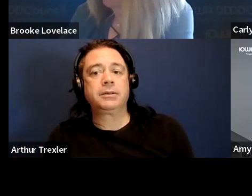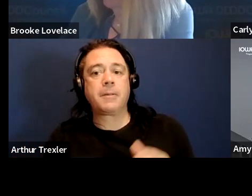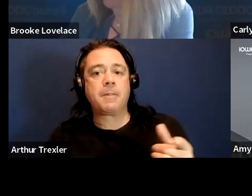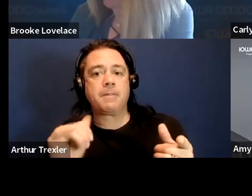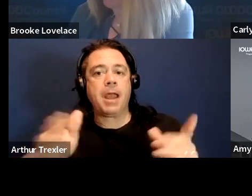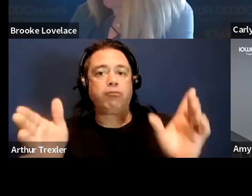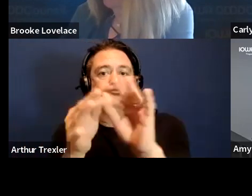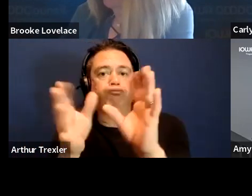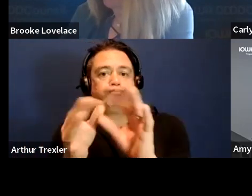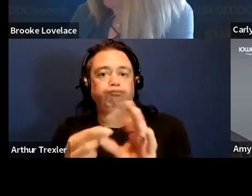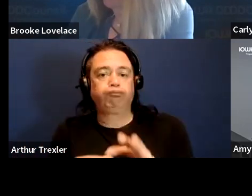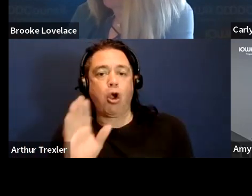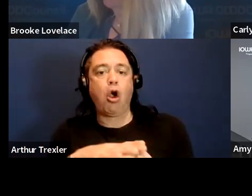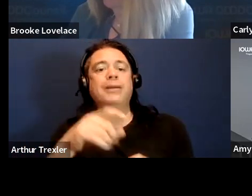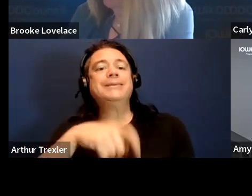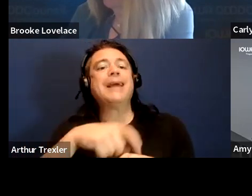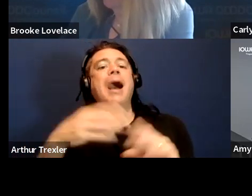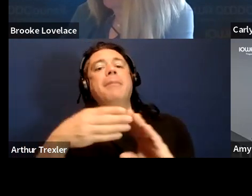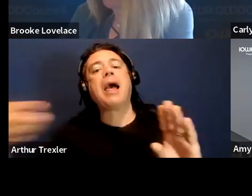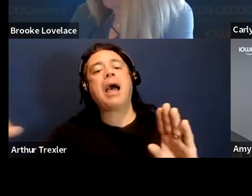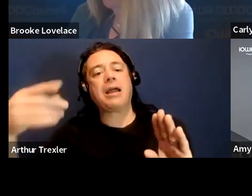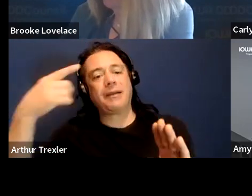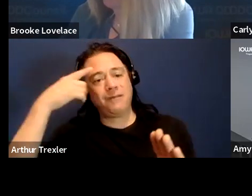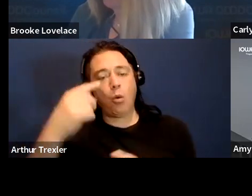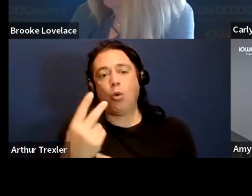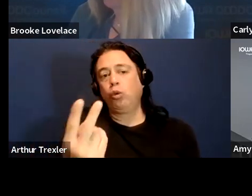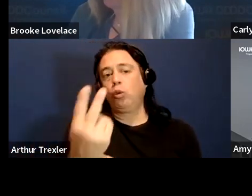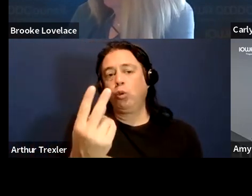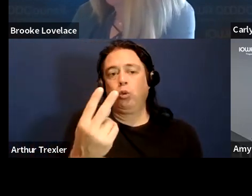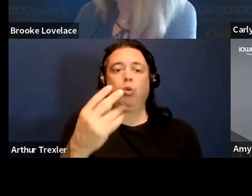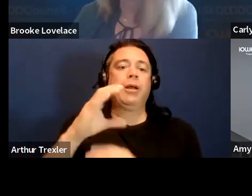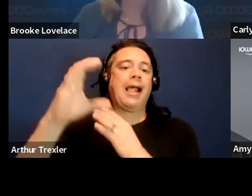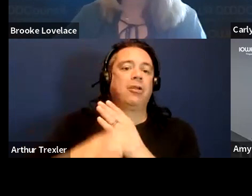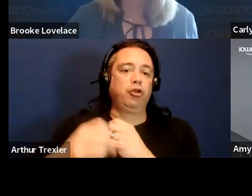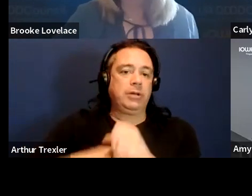connected to a timeline over the next two calendar years.